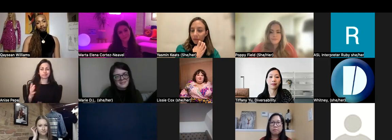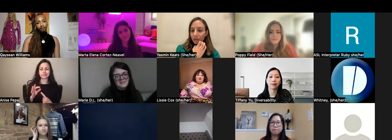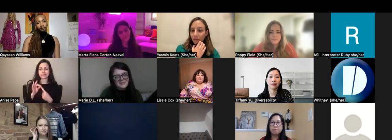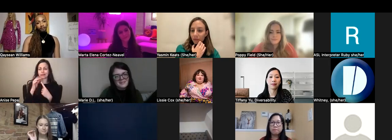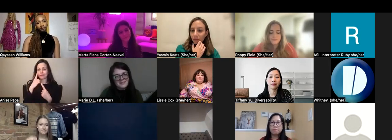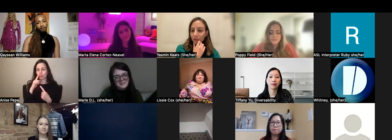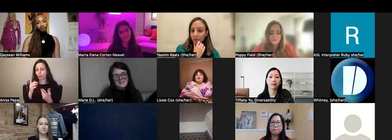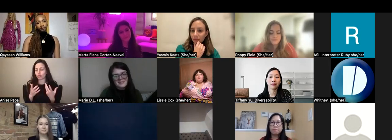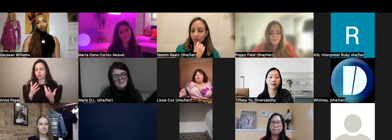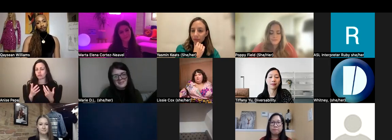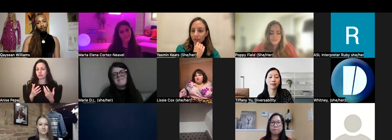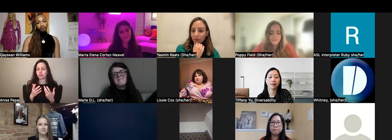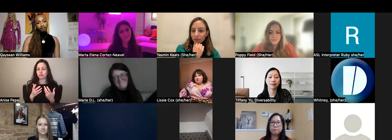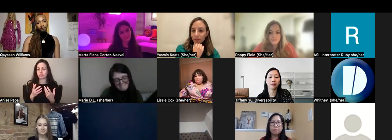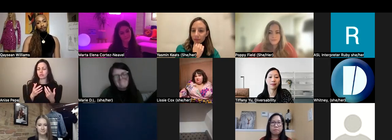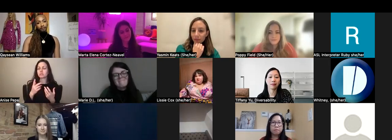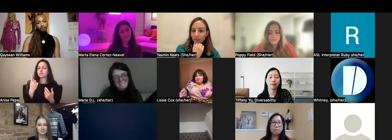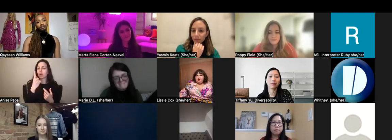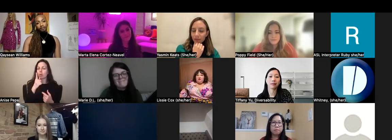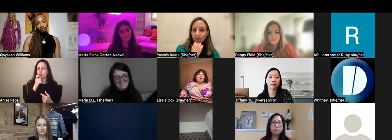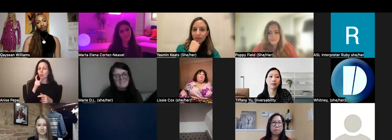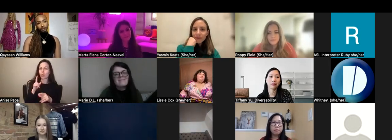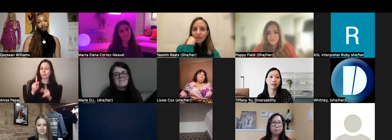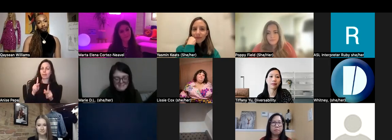like the butt of the joke.